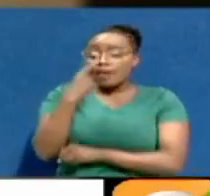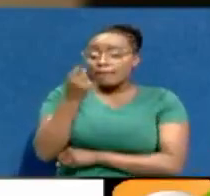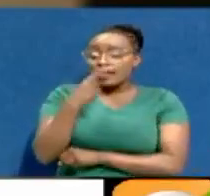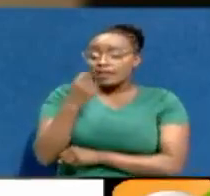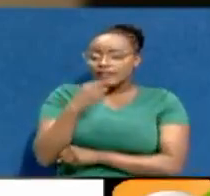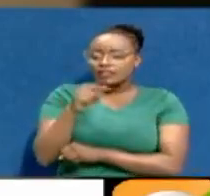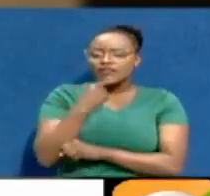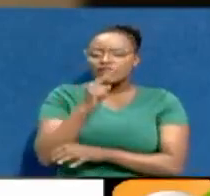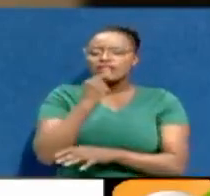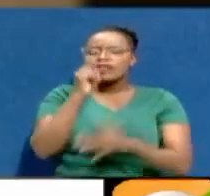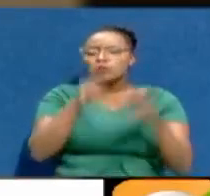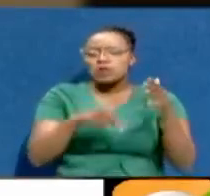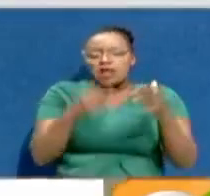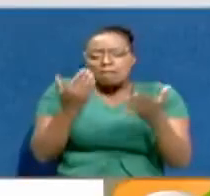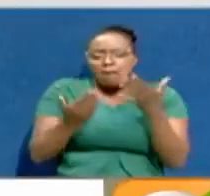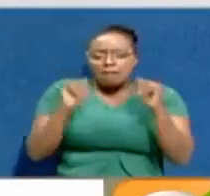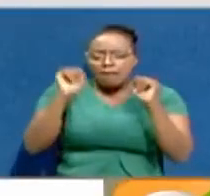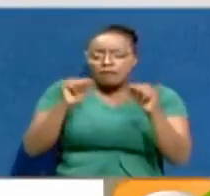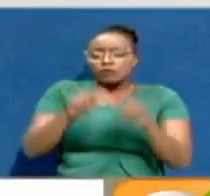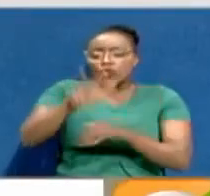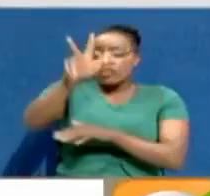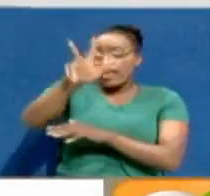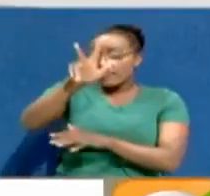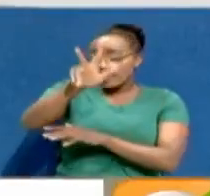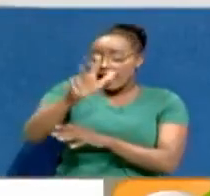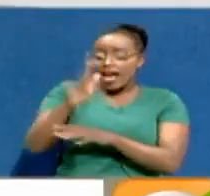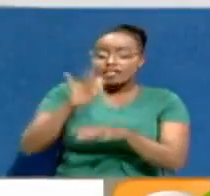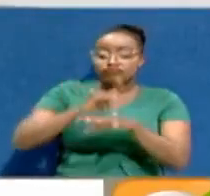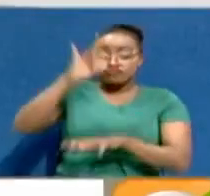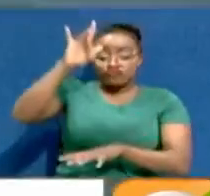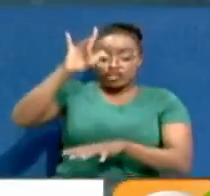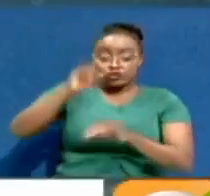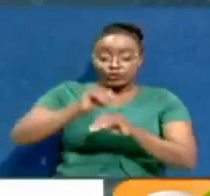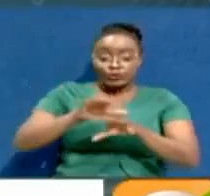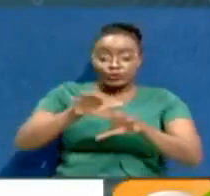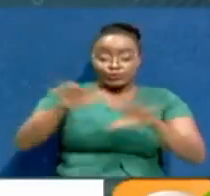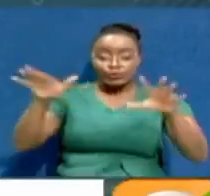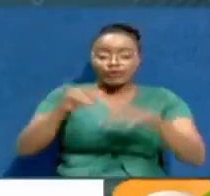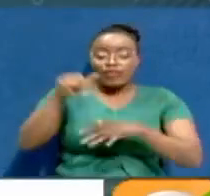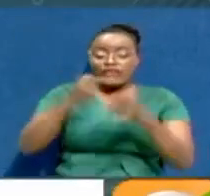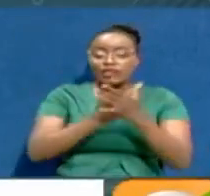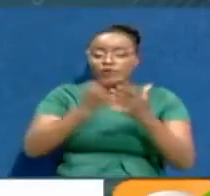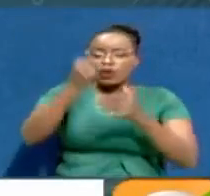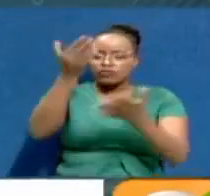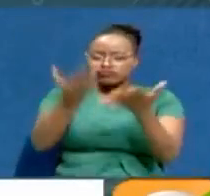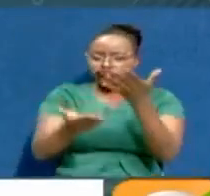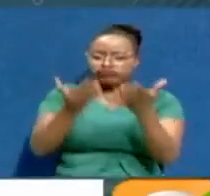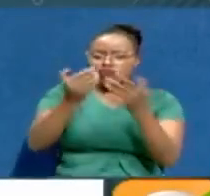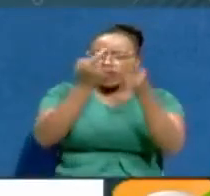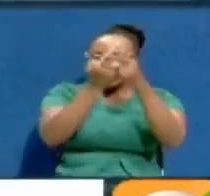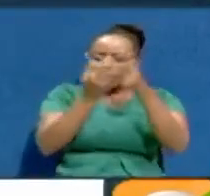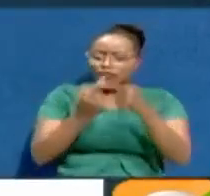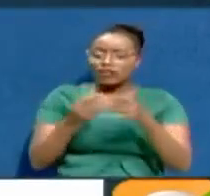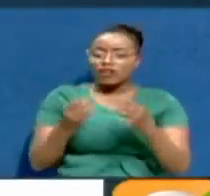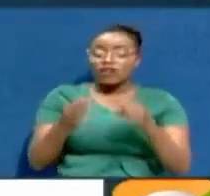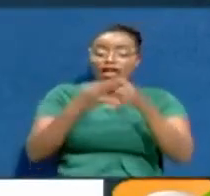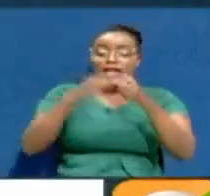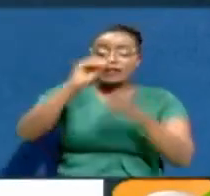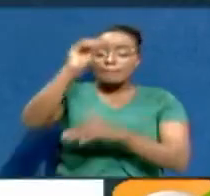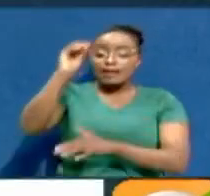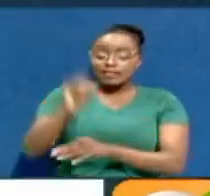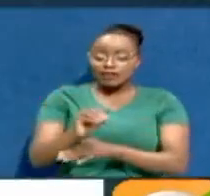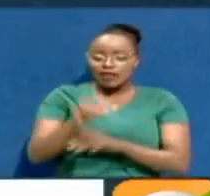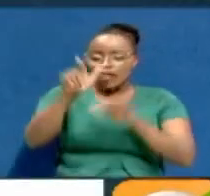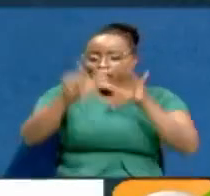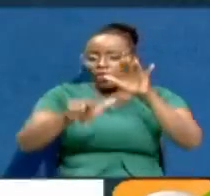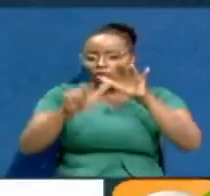field raising an alarm of what could be the third wave of the virus infections in the country. This week, the average positivity rate being 8%,